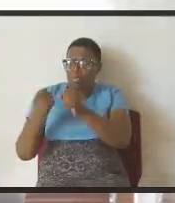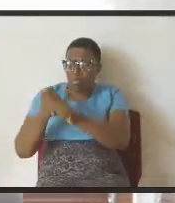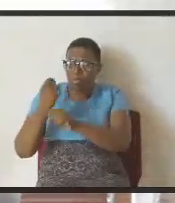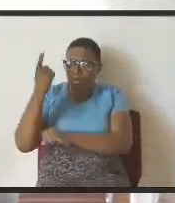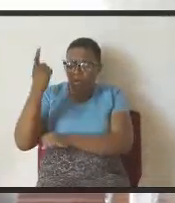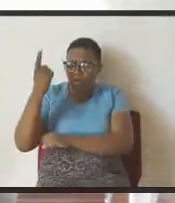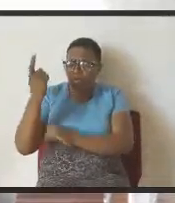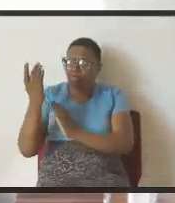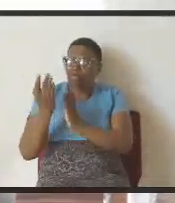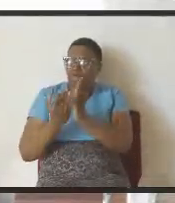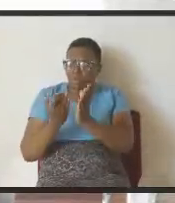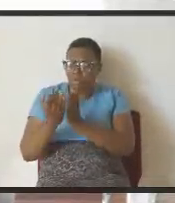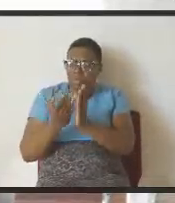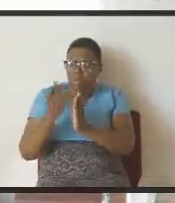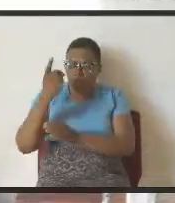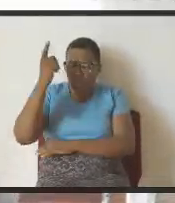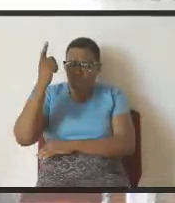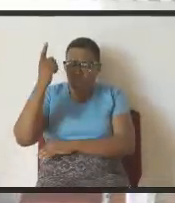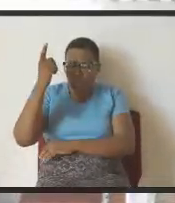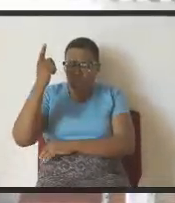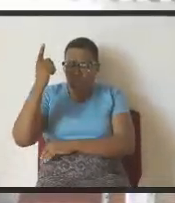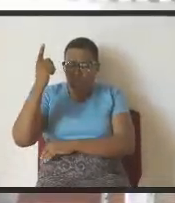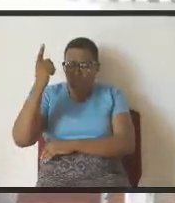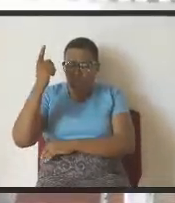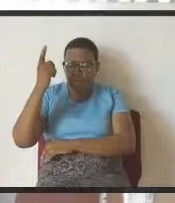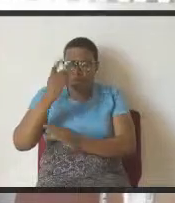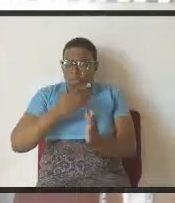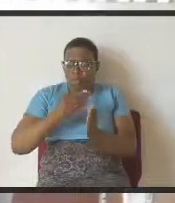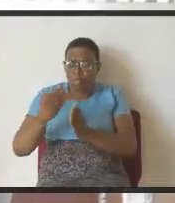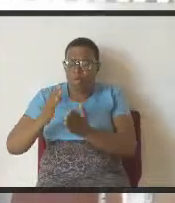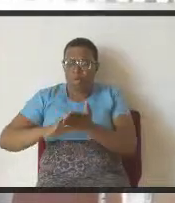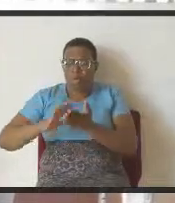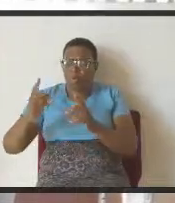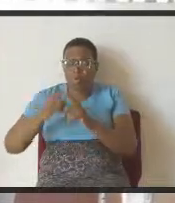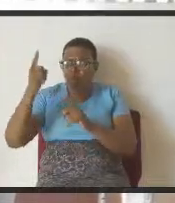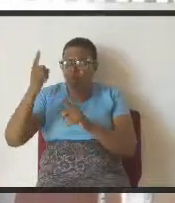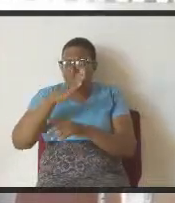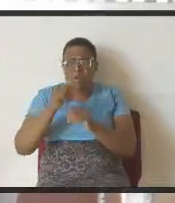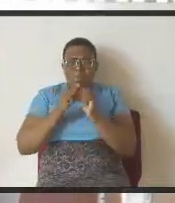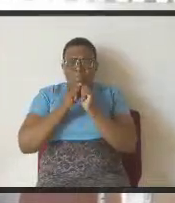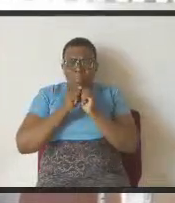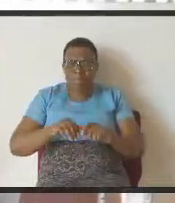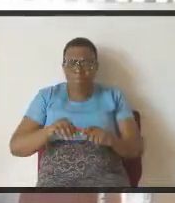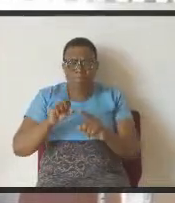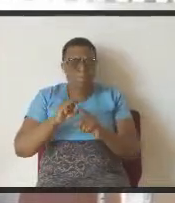and to serve you, to bring glory to you and a blessing to society.